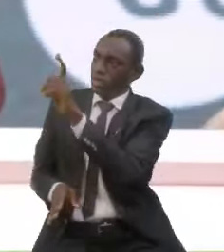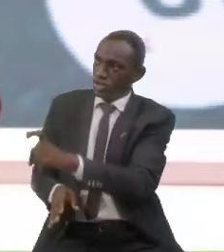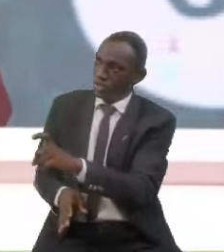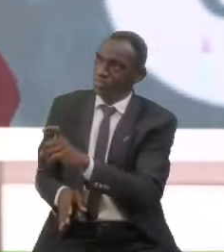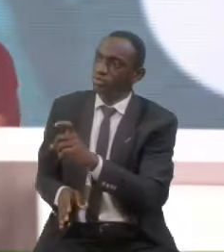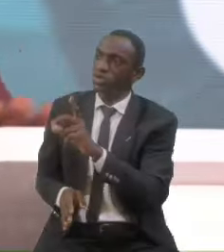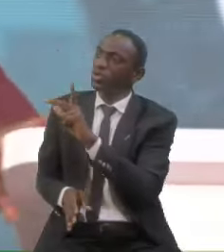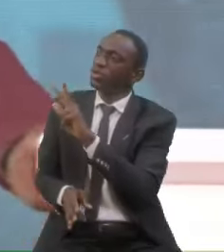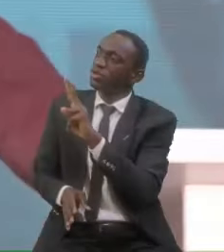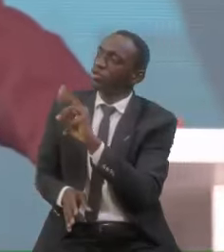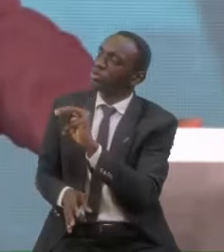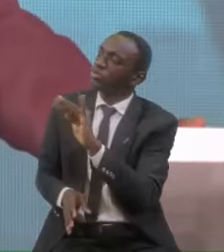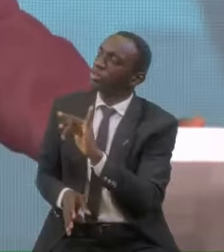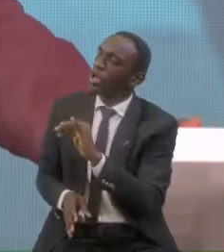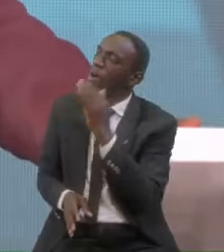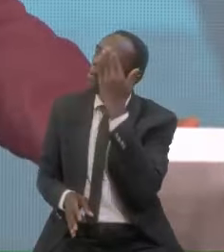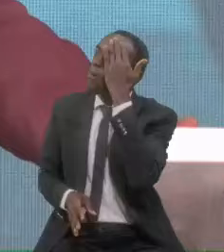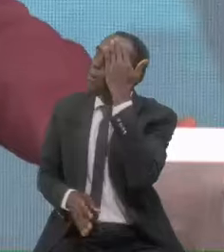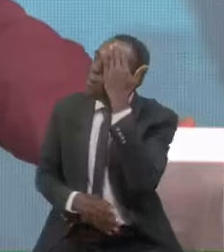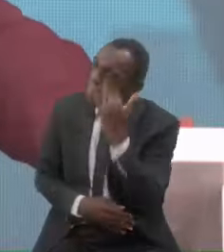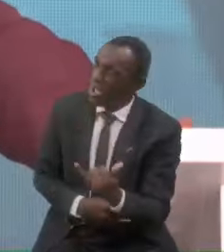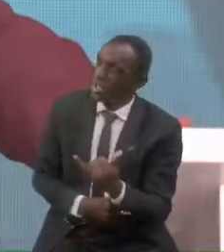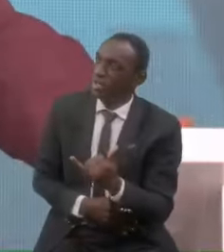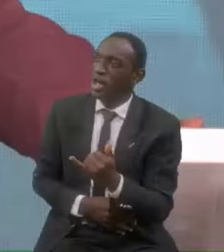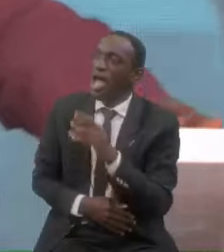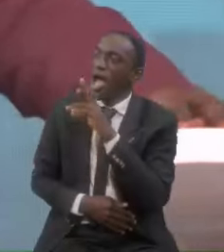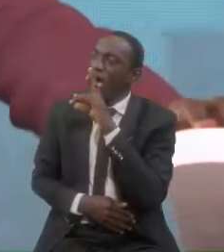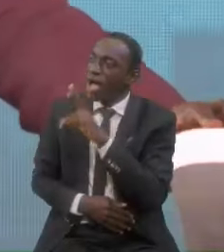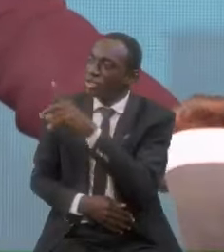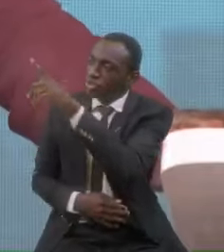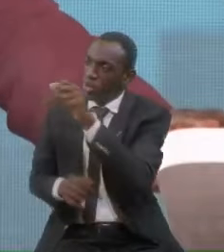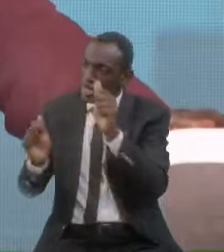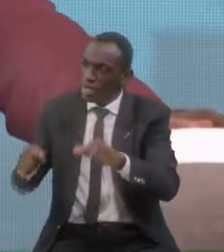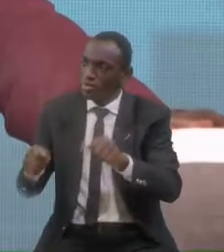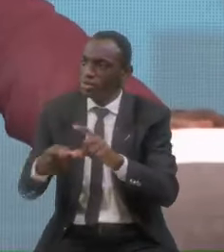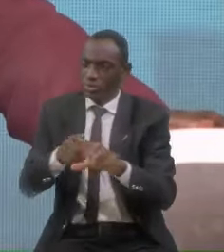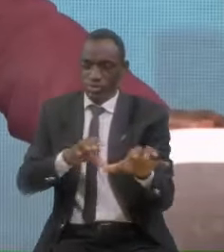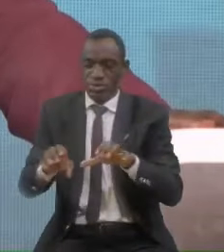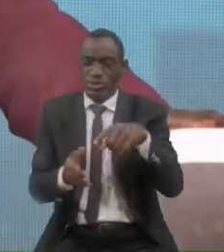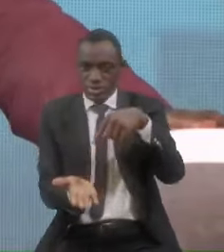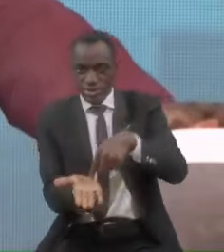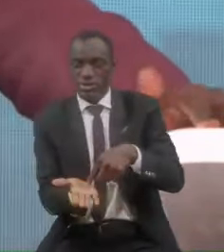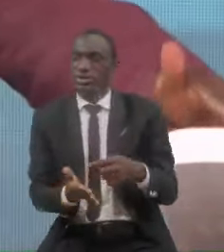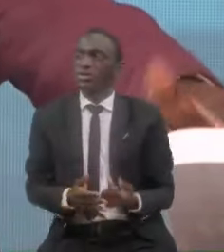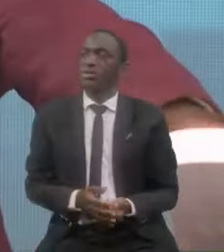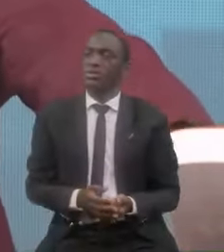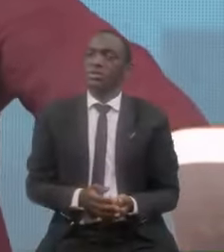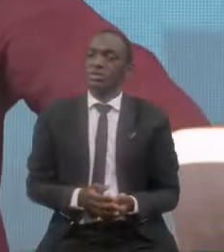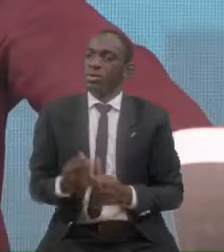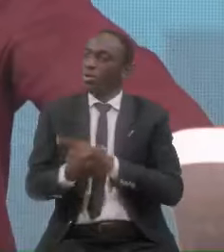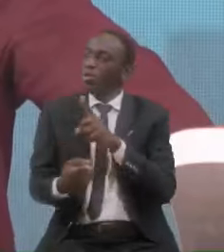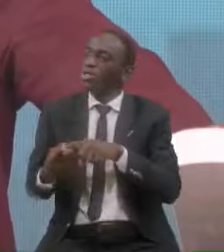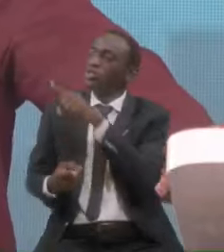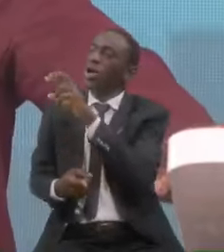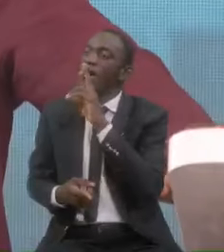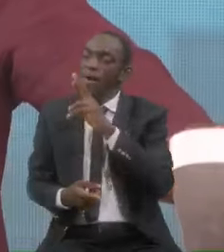said, why? Are you able to do this? When you are a black man,